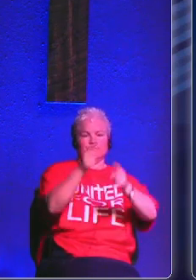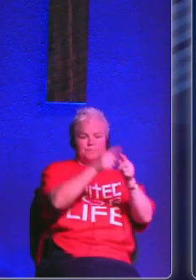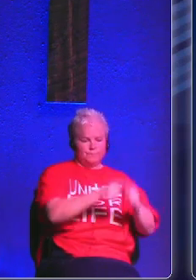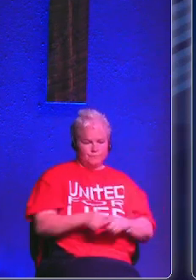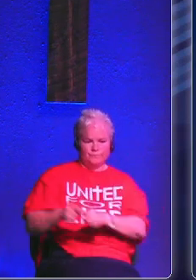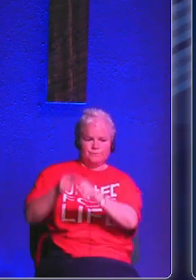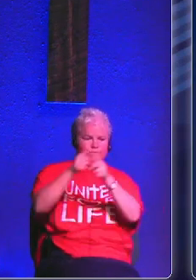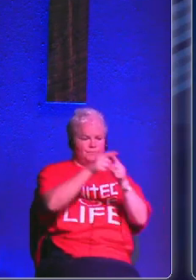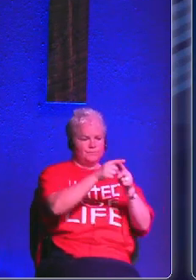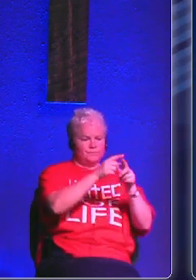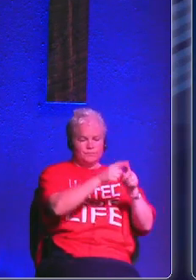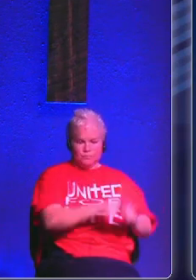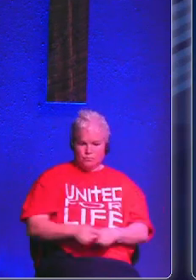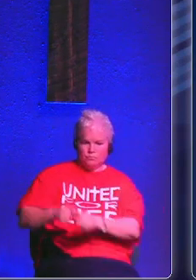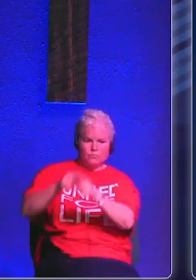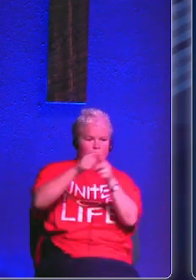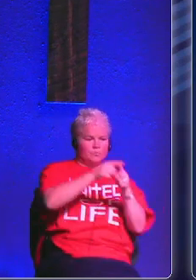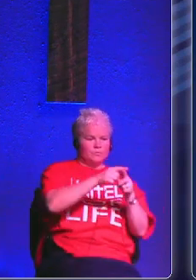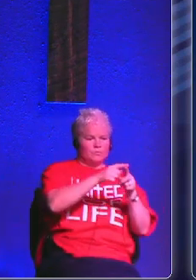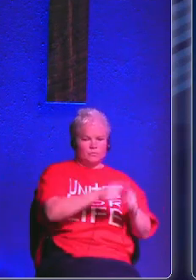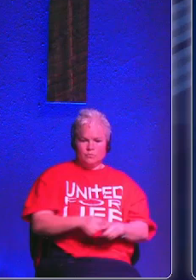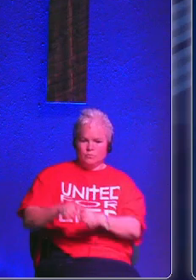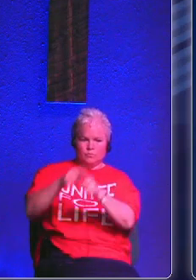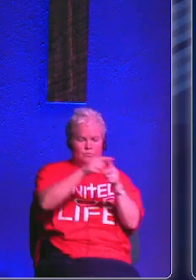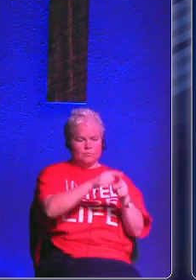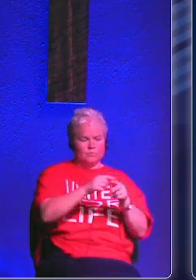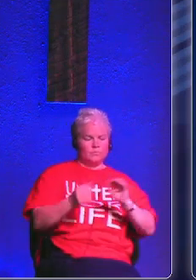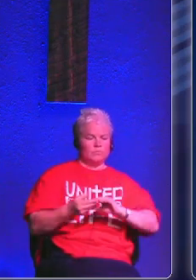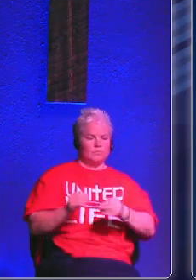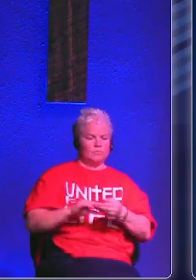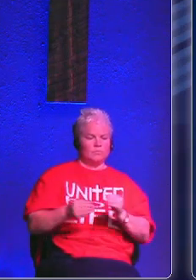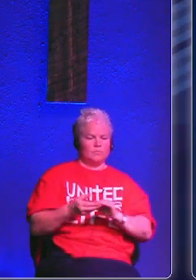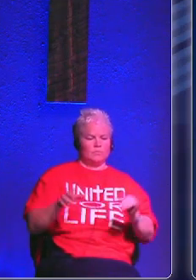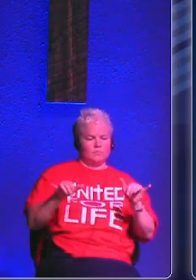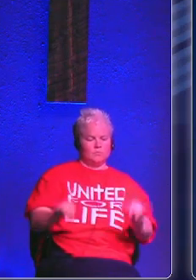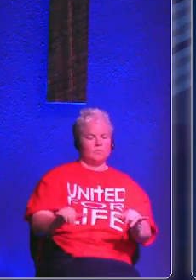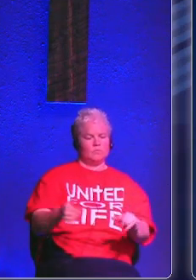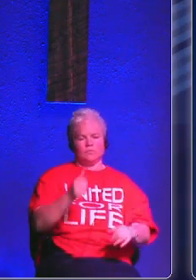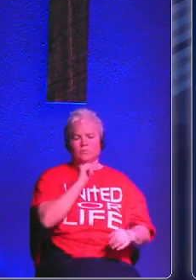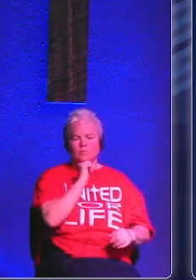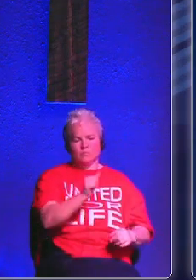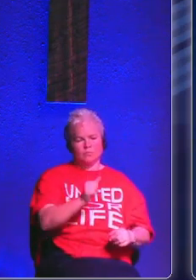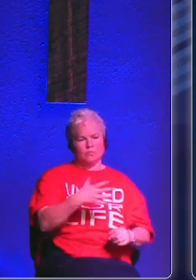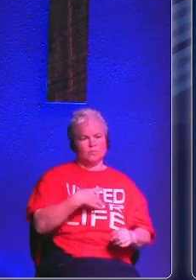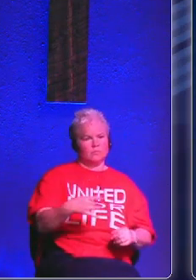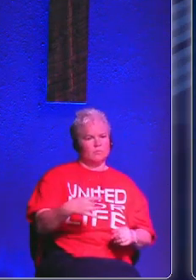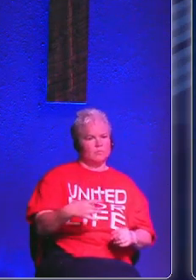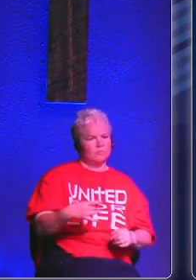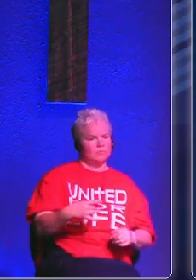this circle? How many times do I have to actually forgive that person that I'm still not going to like?